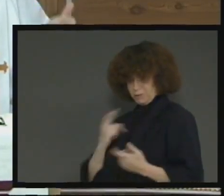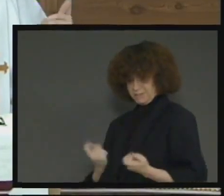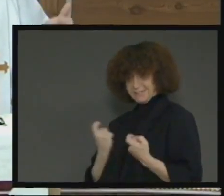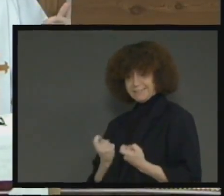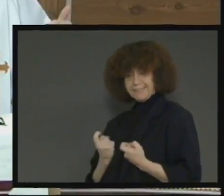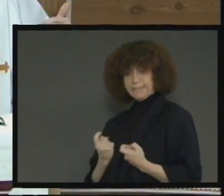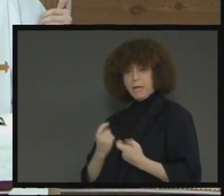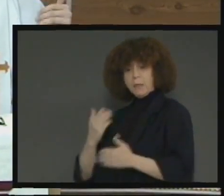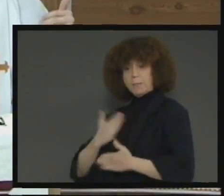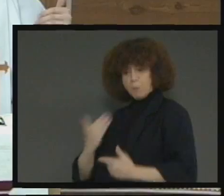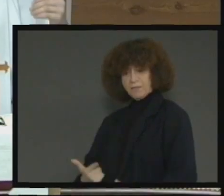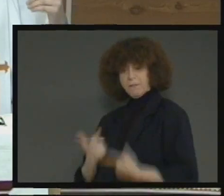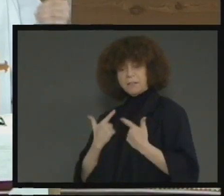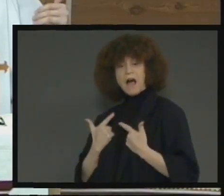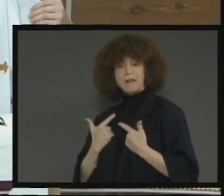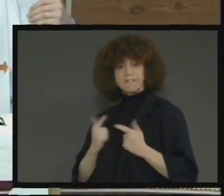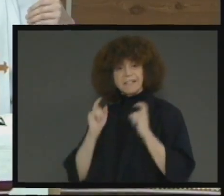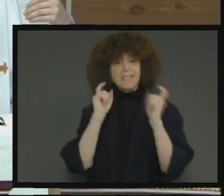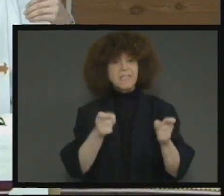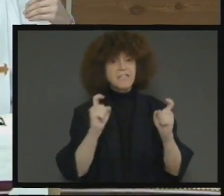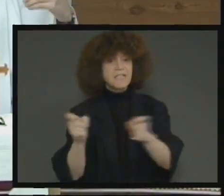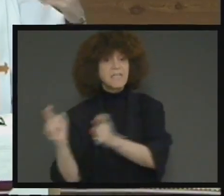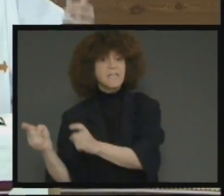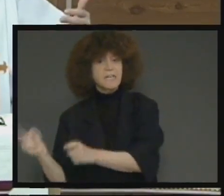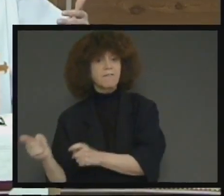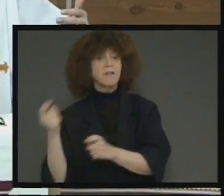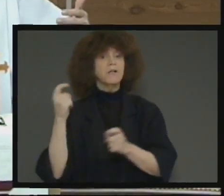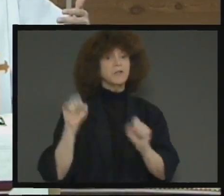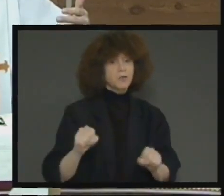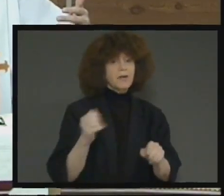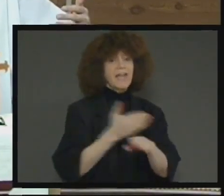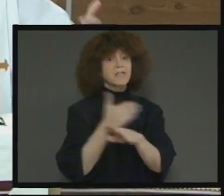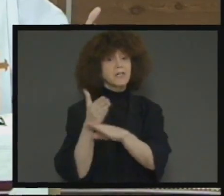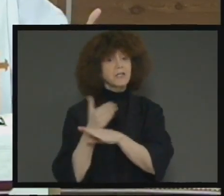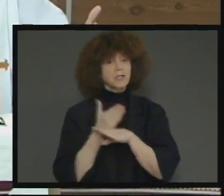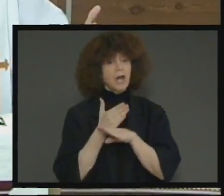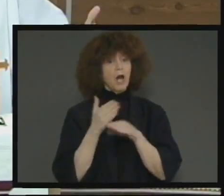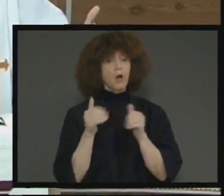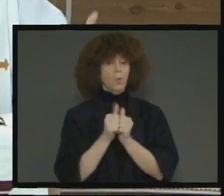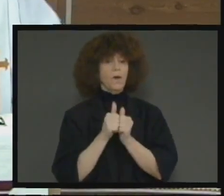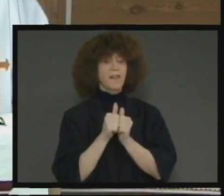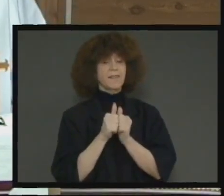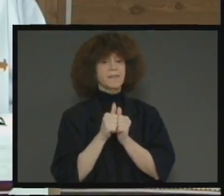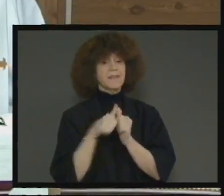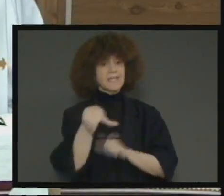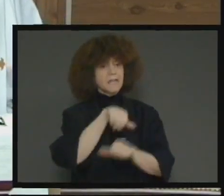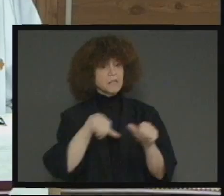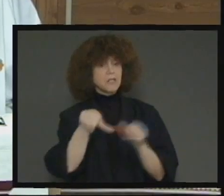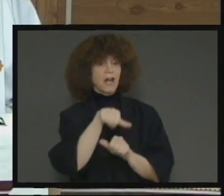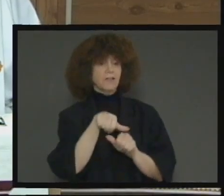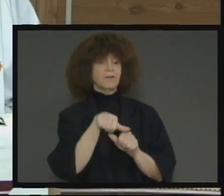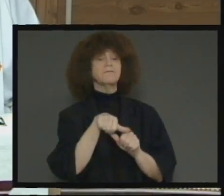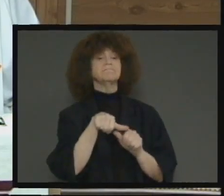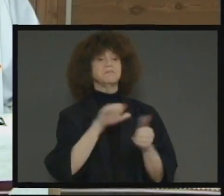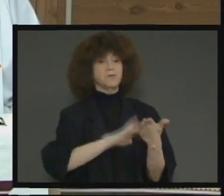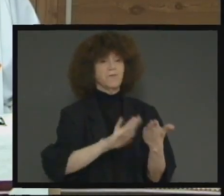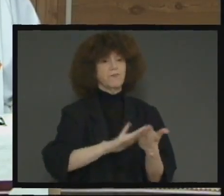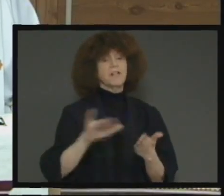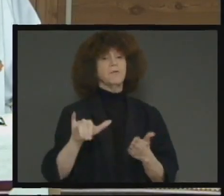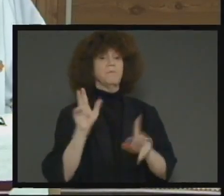our baptism and are raised to new life. As we eat and drink of the body and blood of our Lord and Savior Jesus